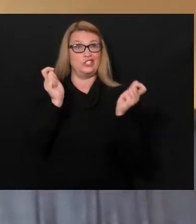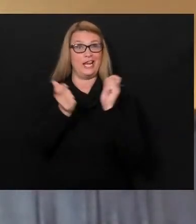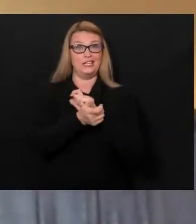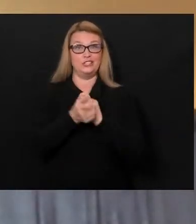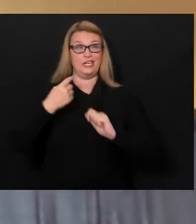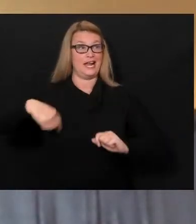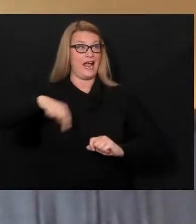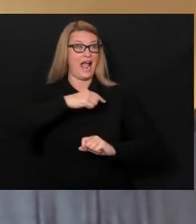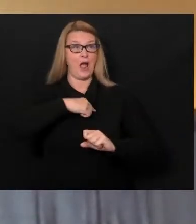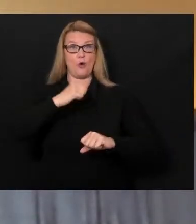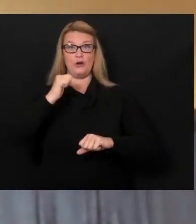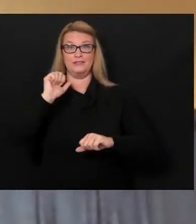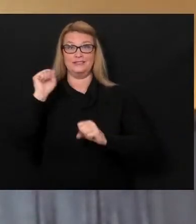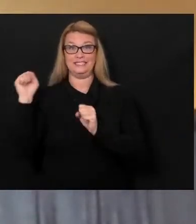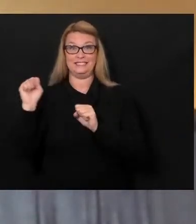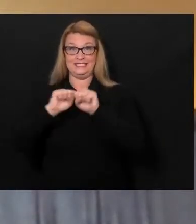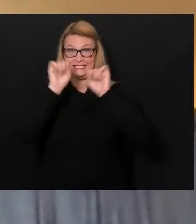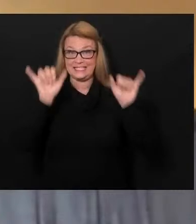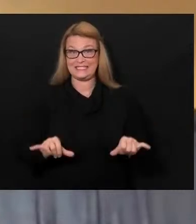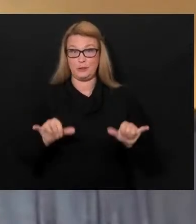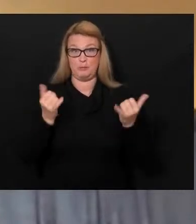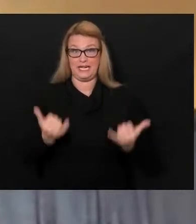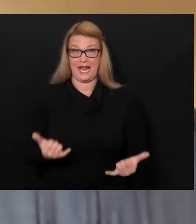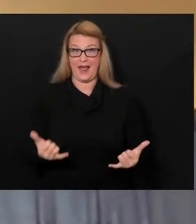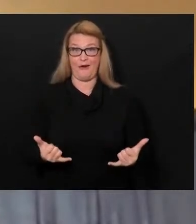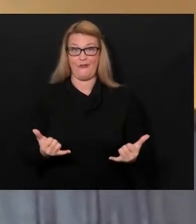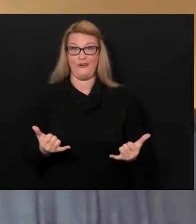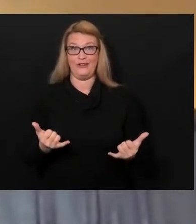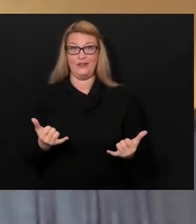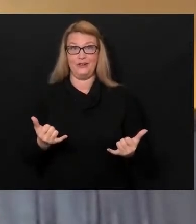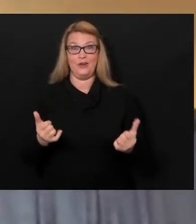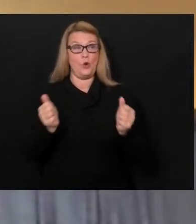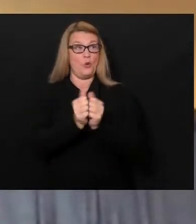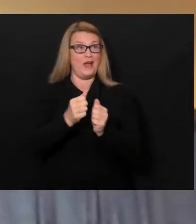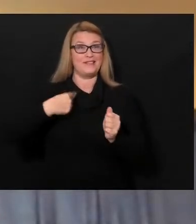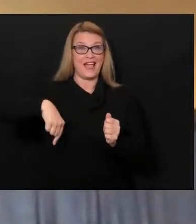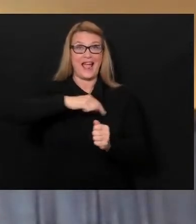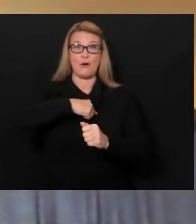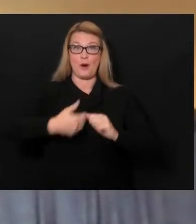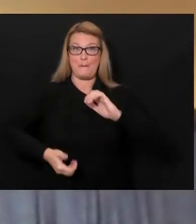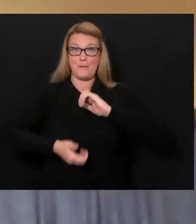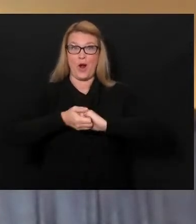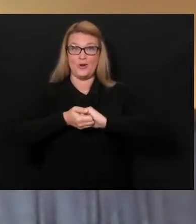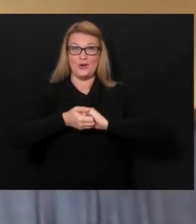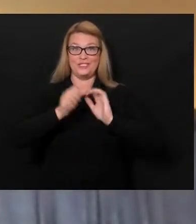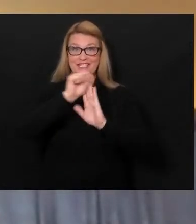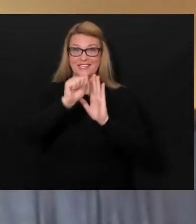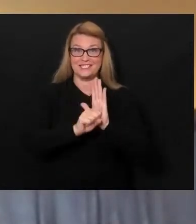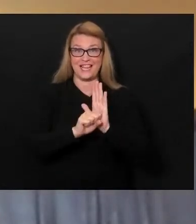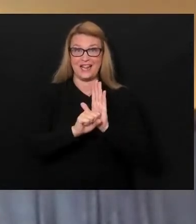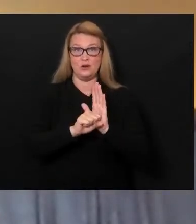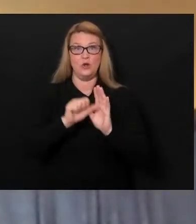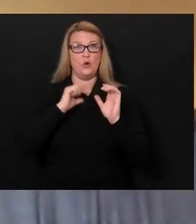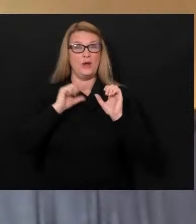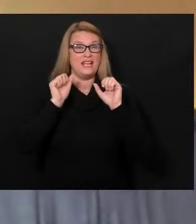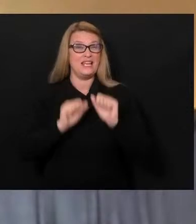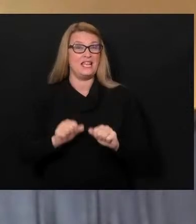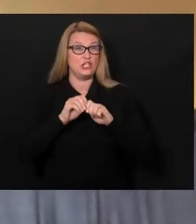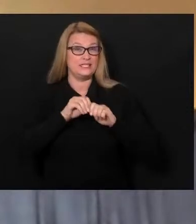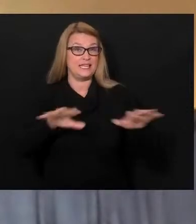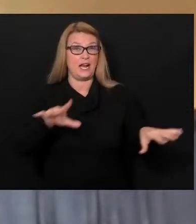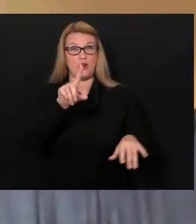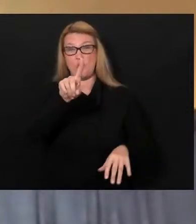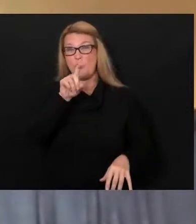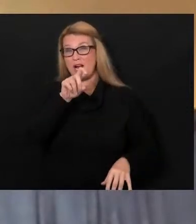current infrastructure that we have created with our partners, that we could distribute